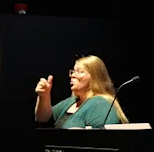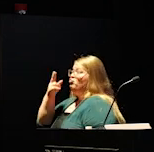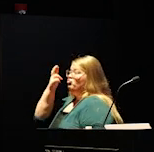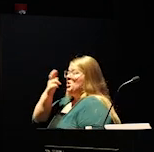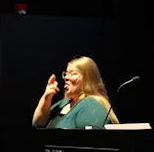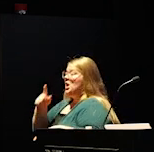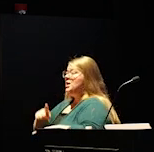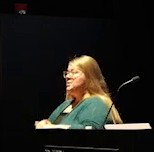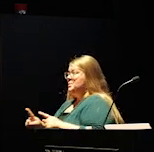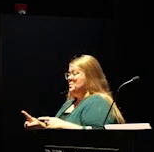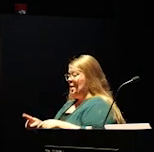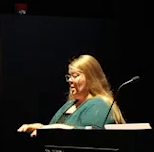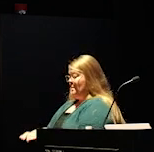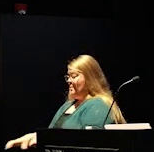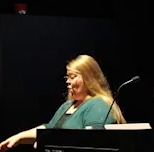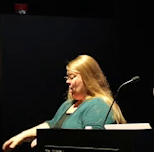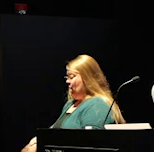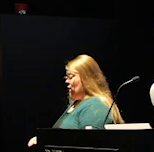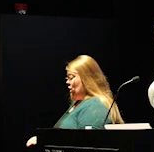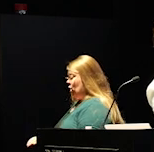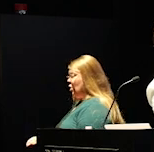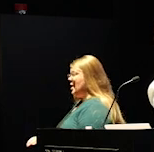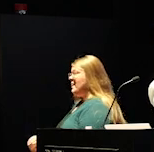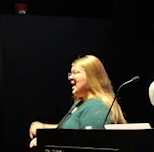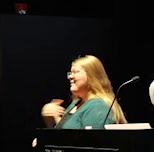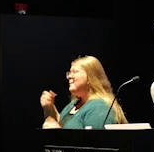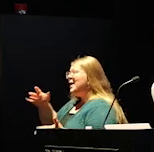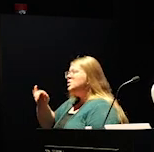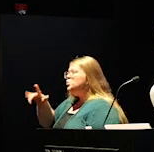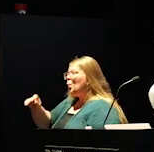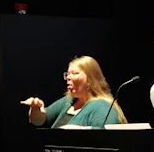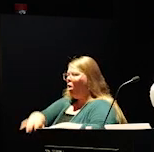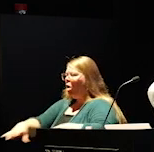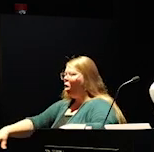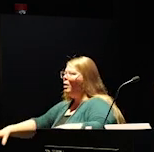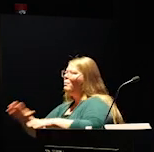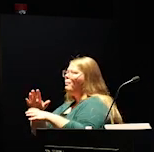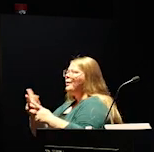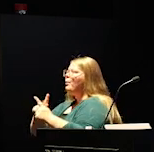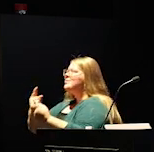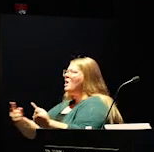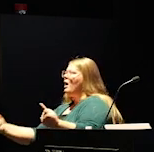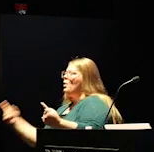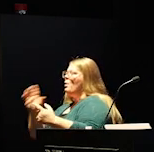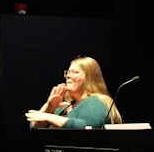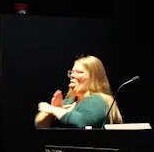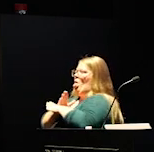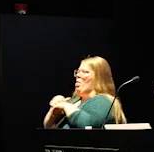when they come in, to have a bar with stools and never be able to order. So I wanted to drive the bar back. Putting the bar